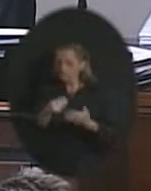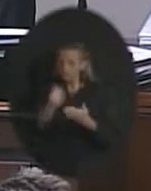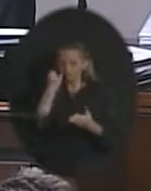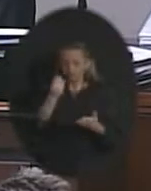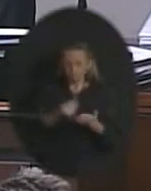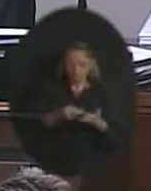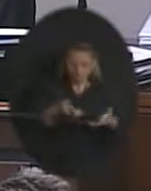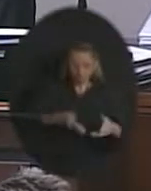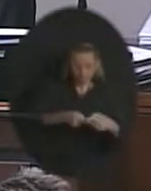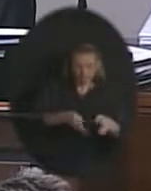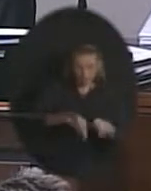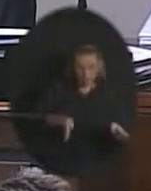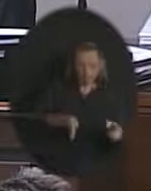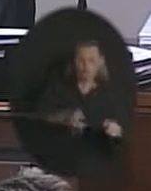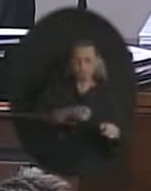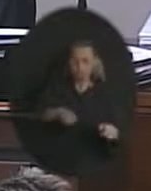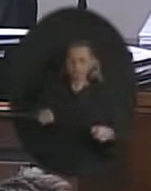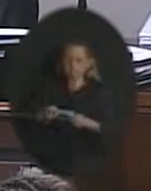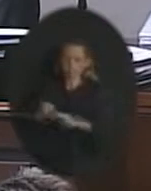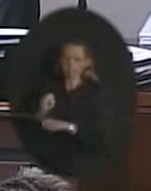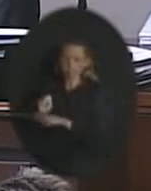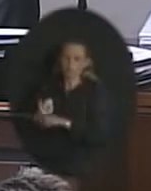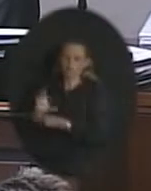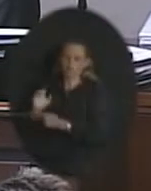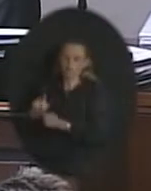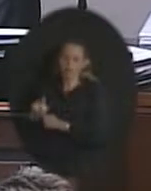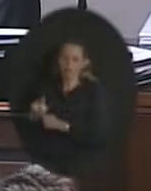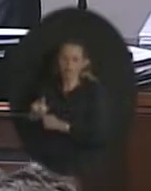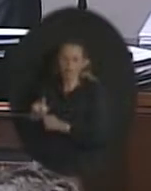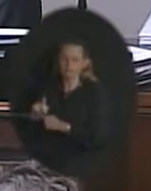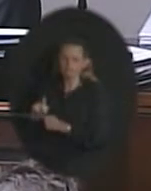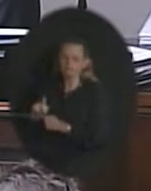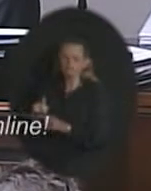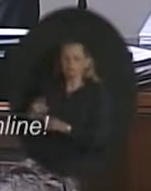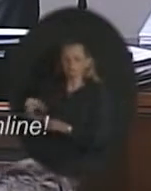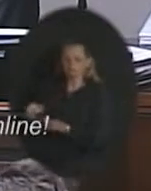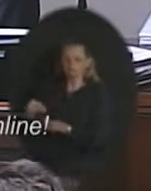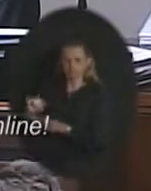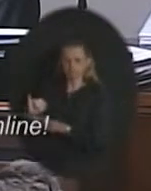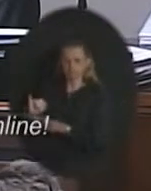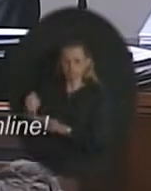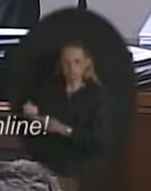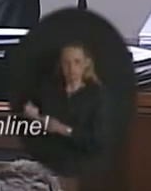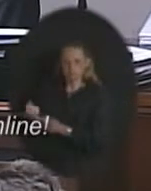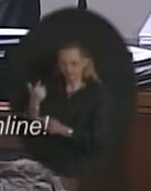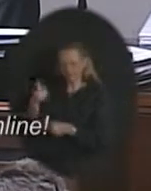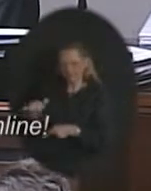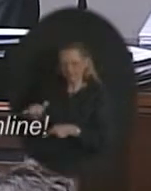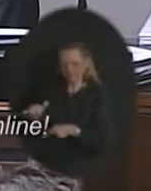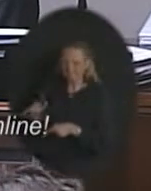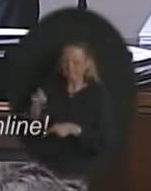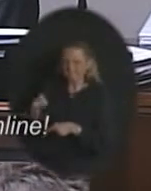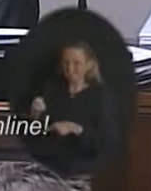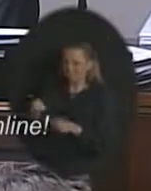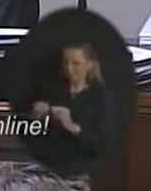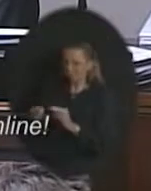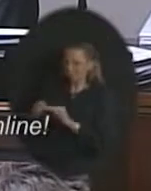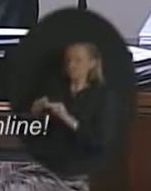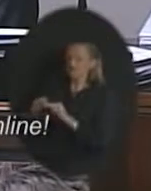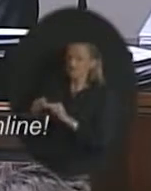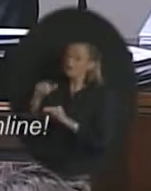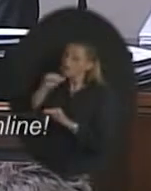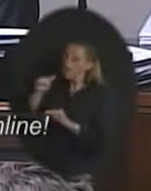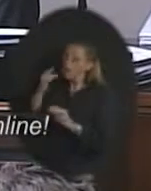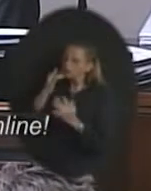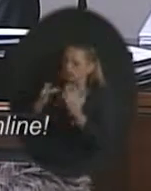extra money into our work comp reserve, because that needs a little bit of help. It's not in dire straits, but